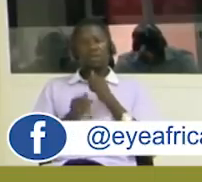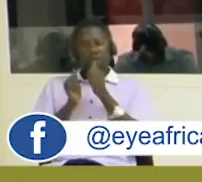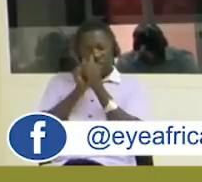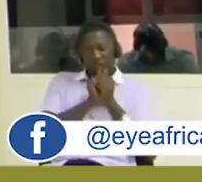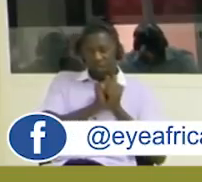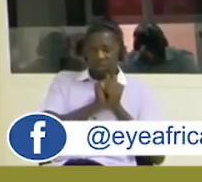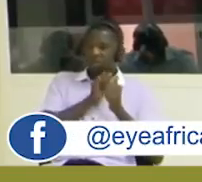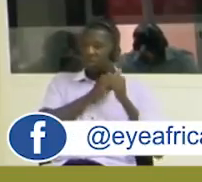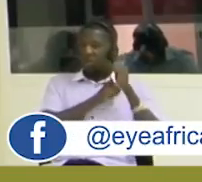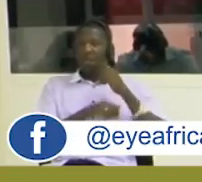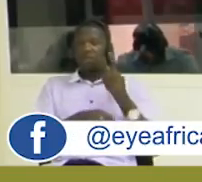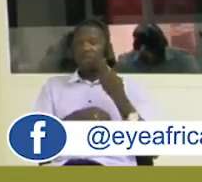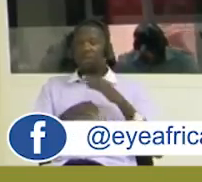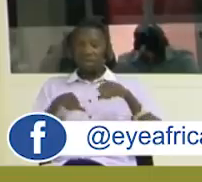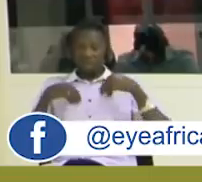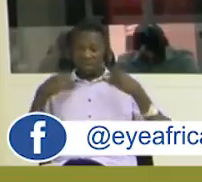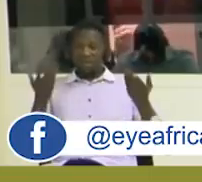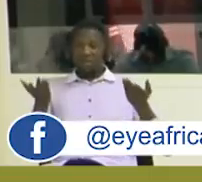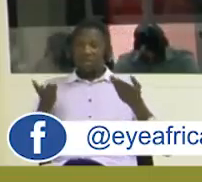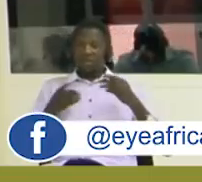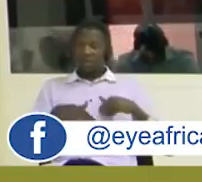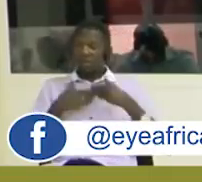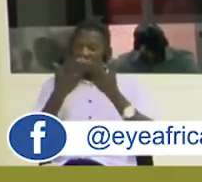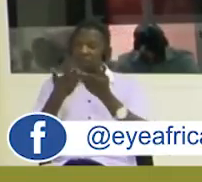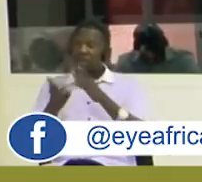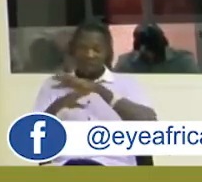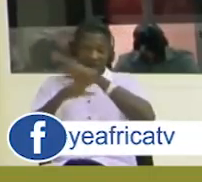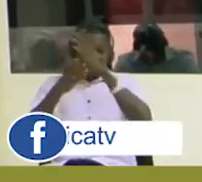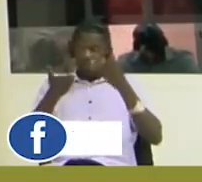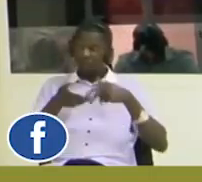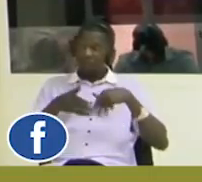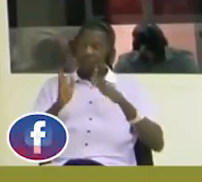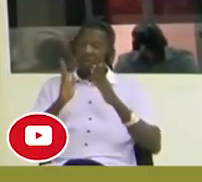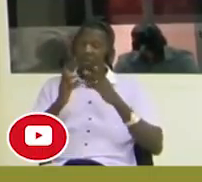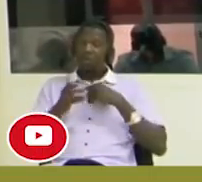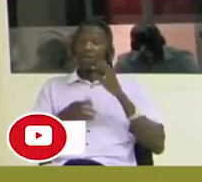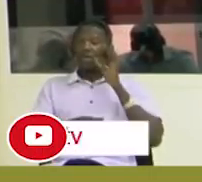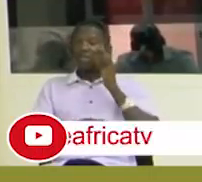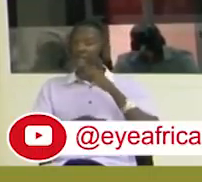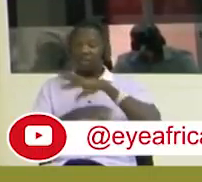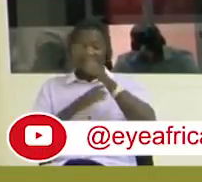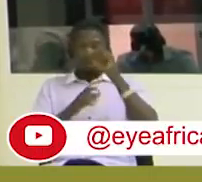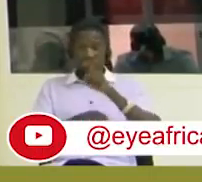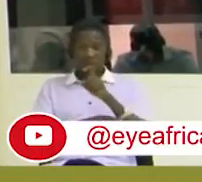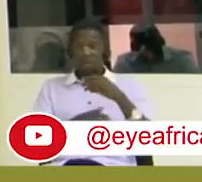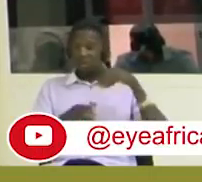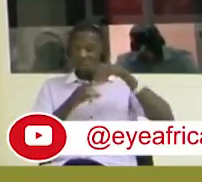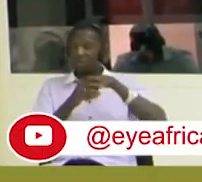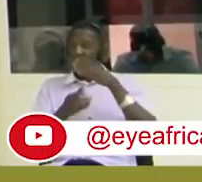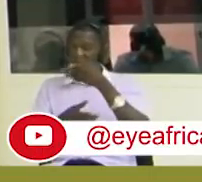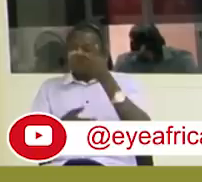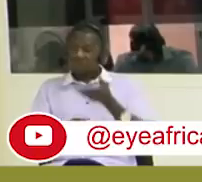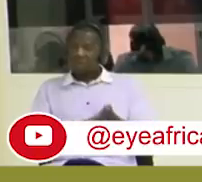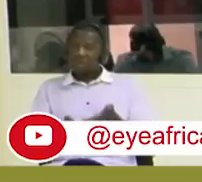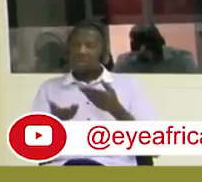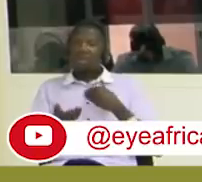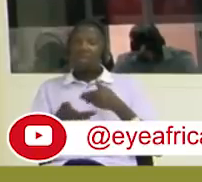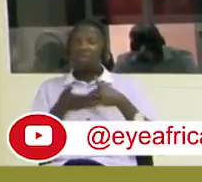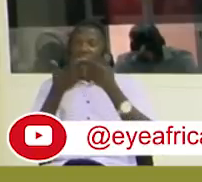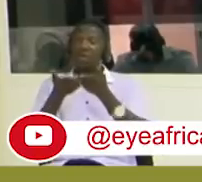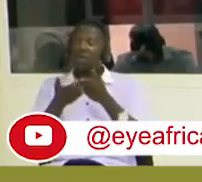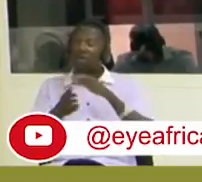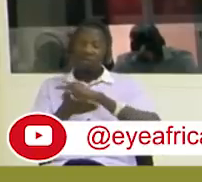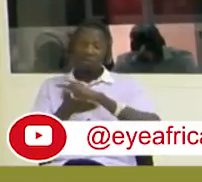me. I have given you every latitude to answer every question, including this one. I'll give you every room to answer the question. This